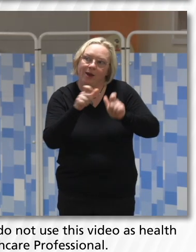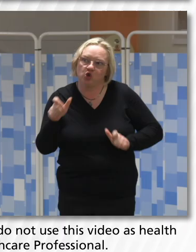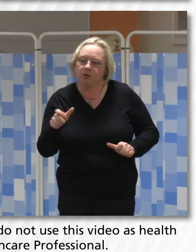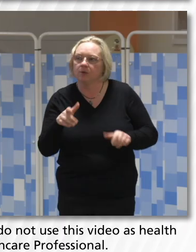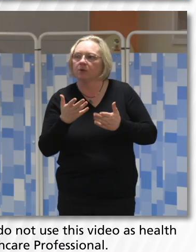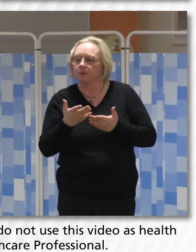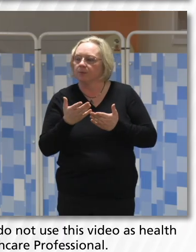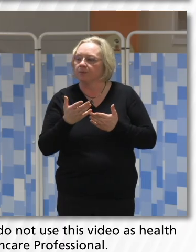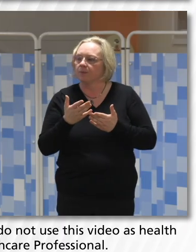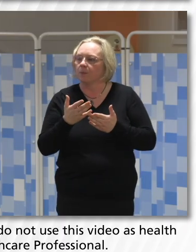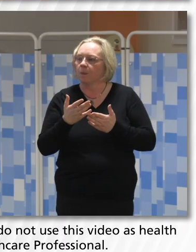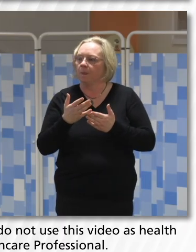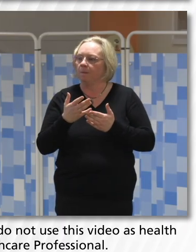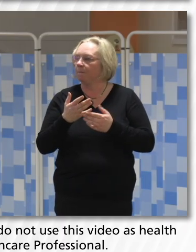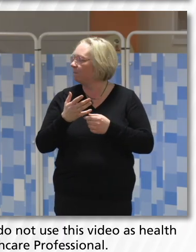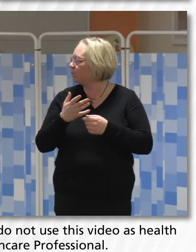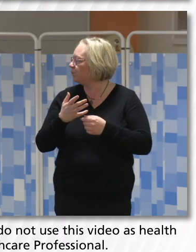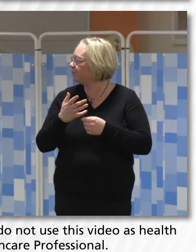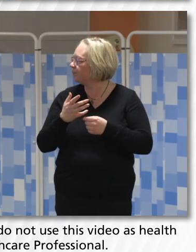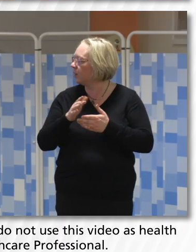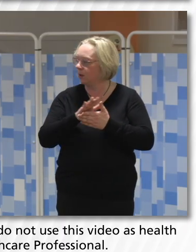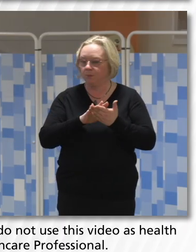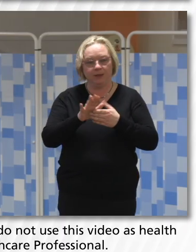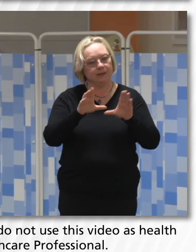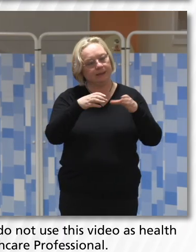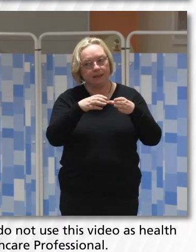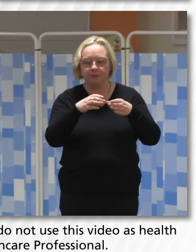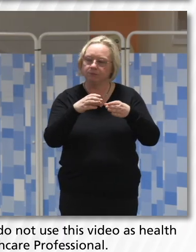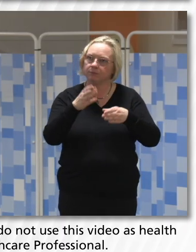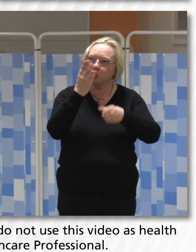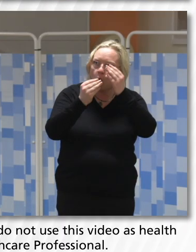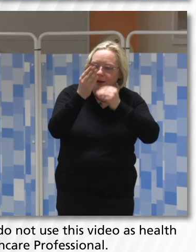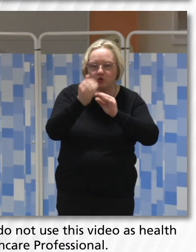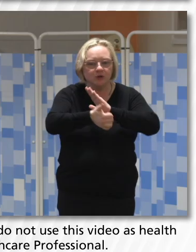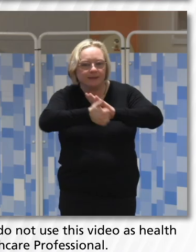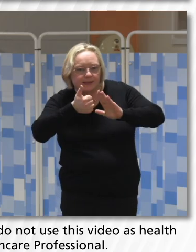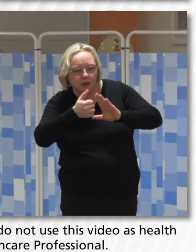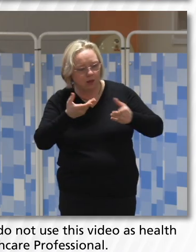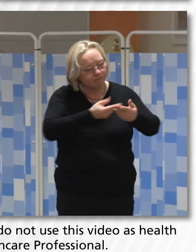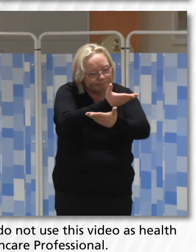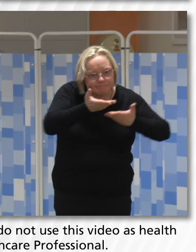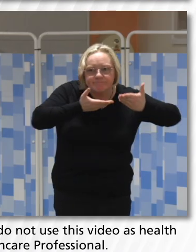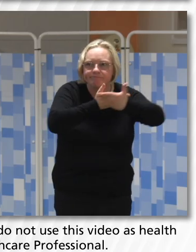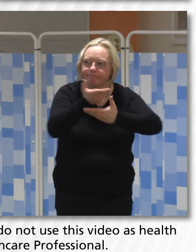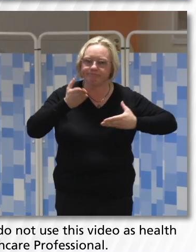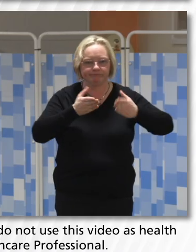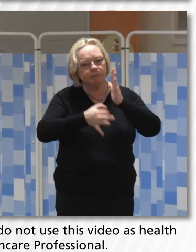it's given the existing team, knowledge and skills to move forward in helping our patients live with